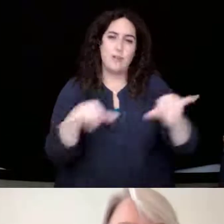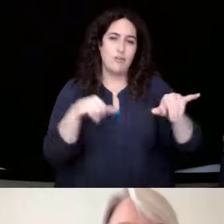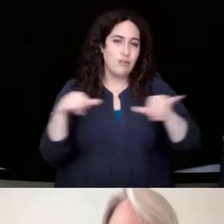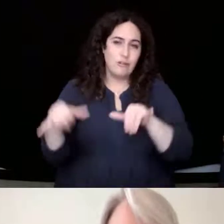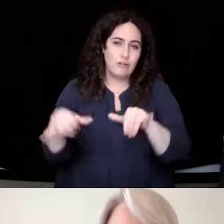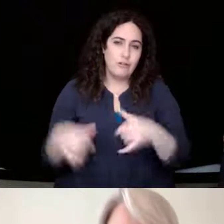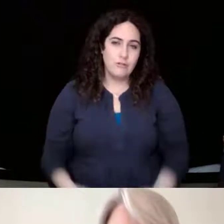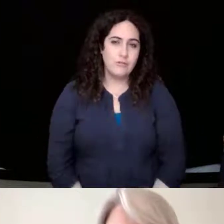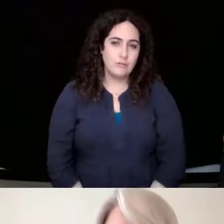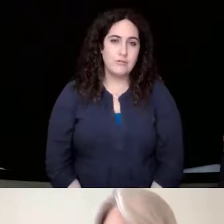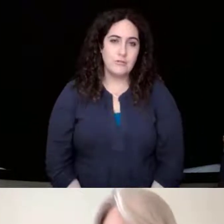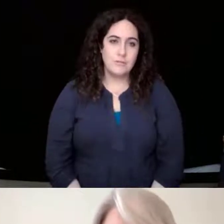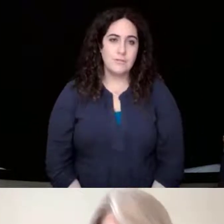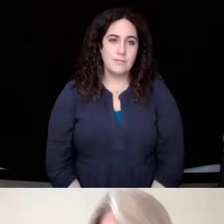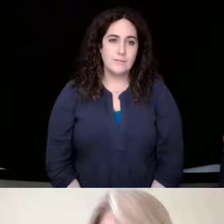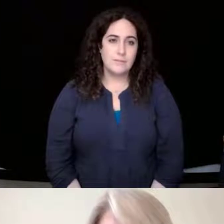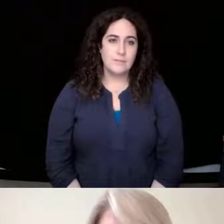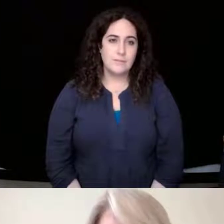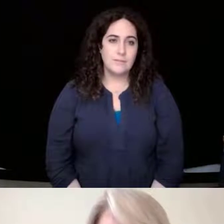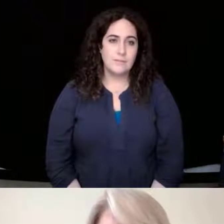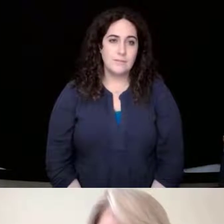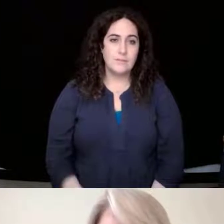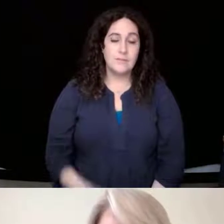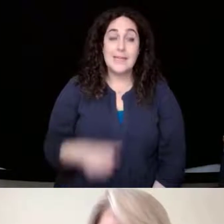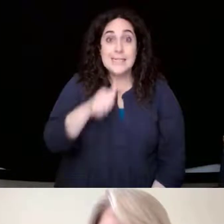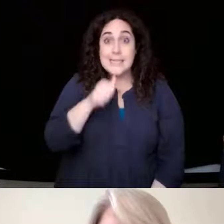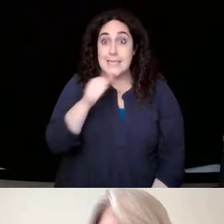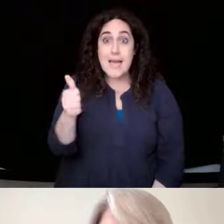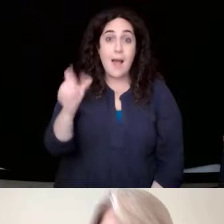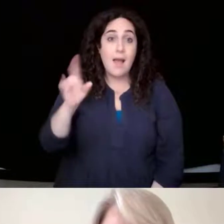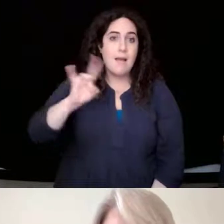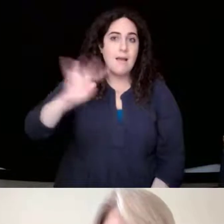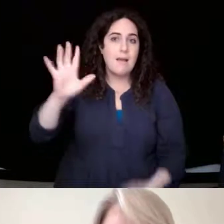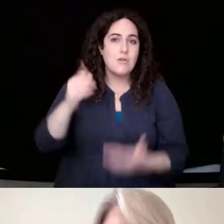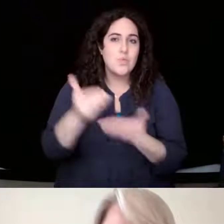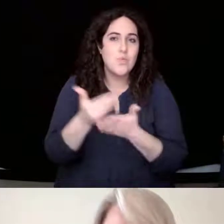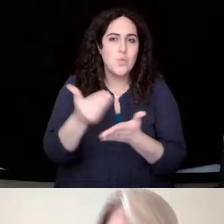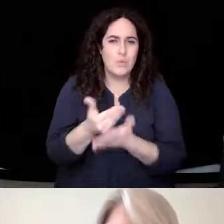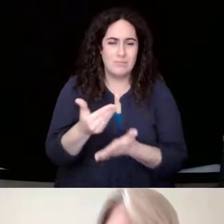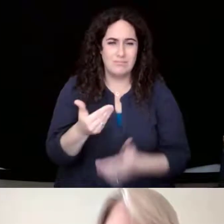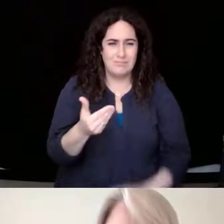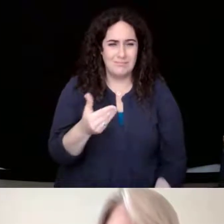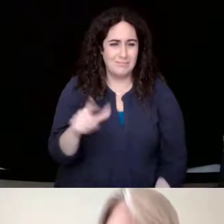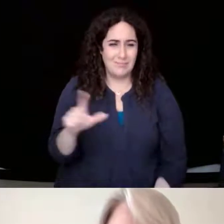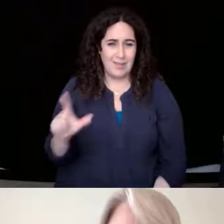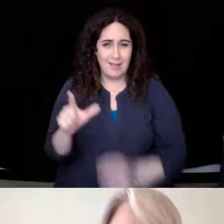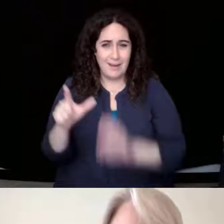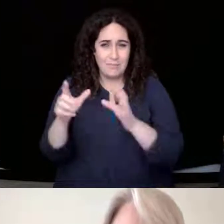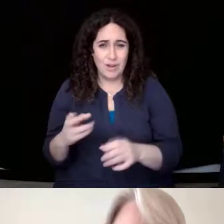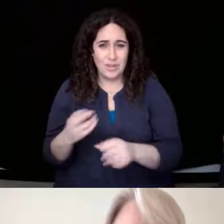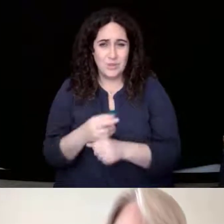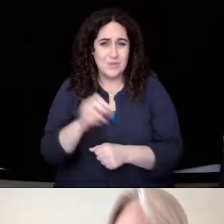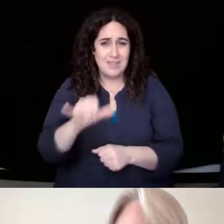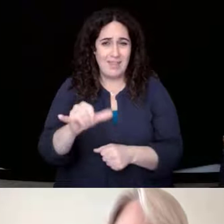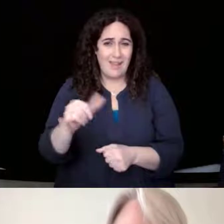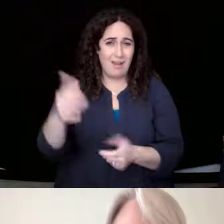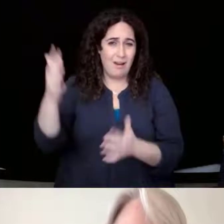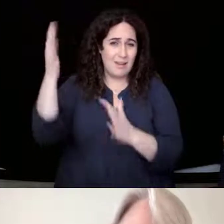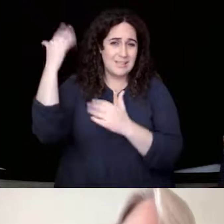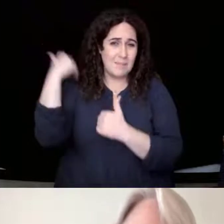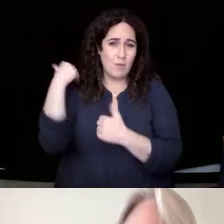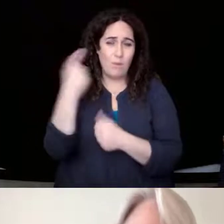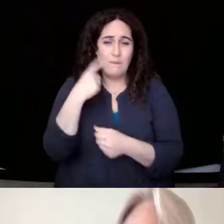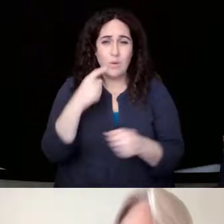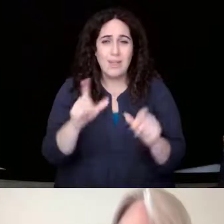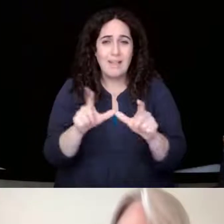the part of it is this is not particularly radical because librarians put this in place quite some time ago as far as in our license agreements, and